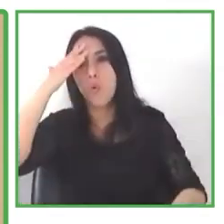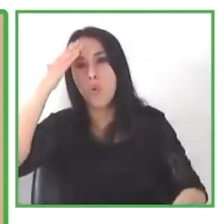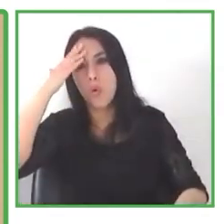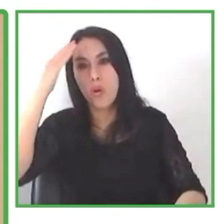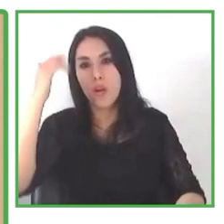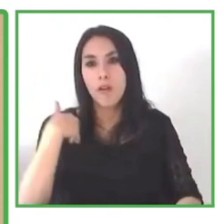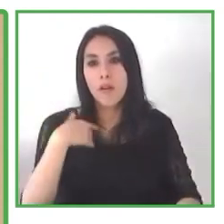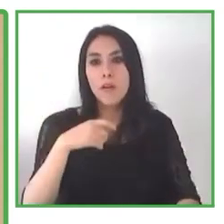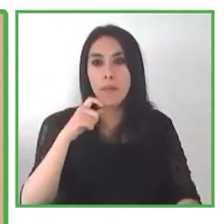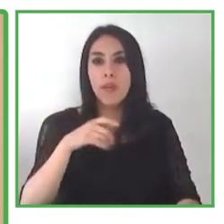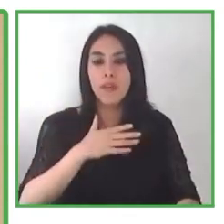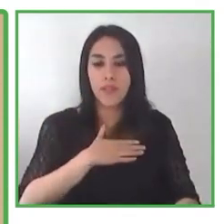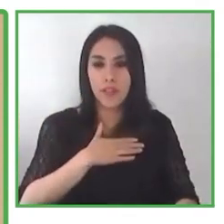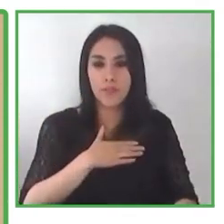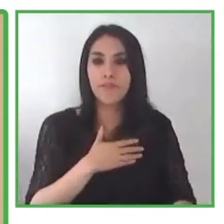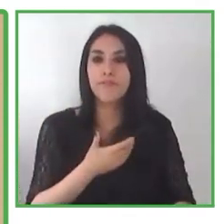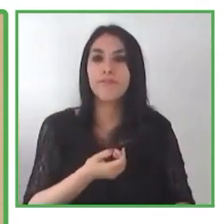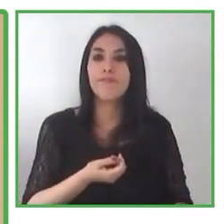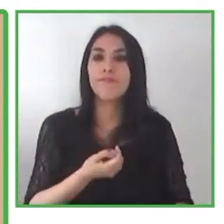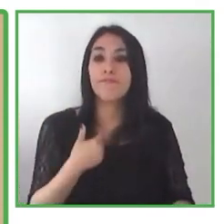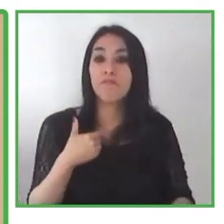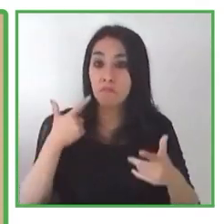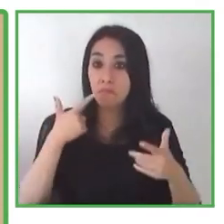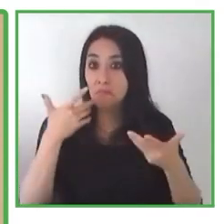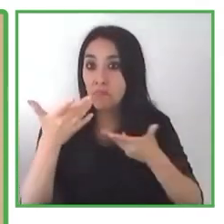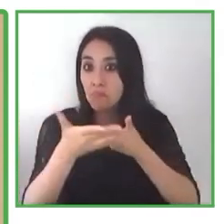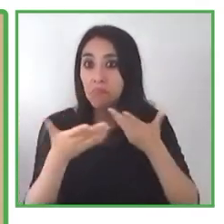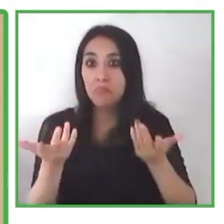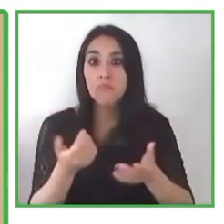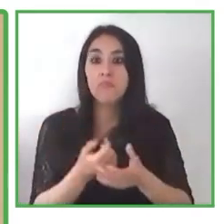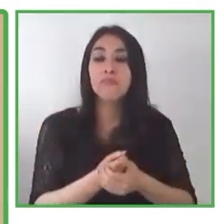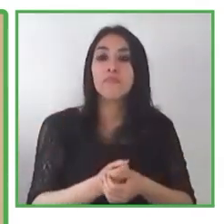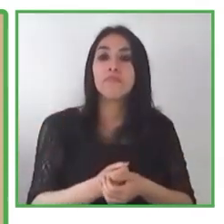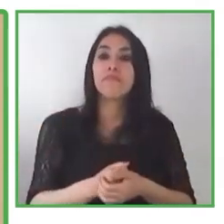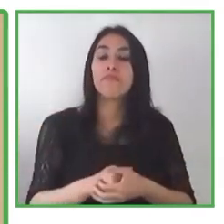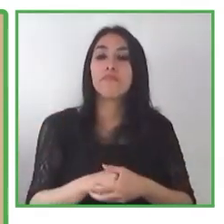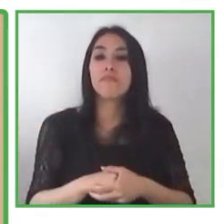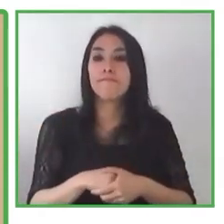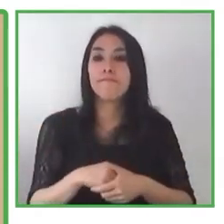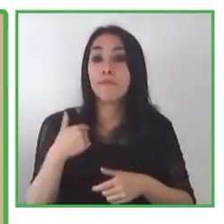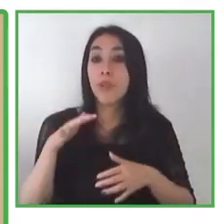ever since I've been on a wheelchair, and trust me, I know what